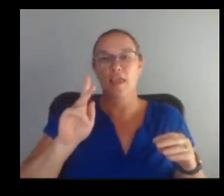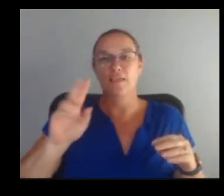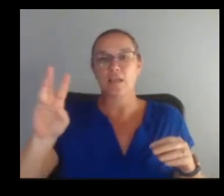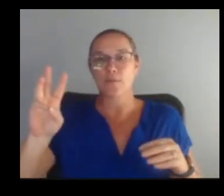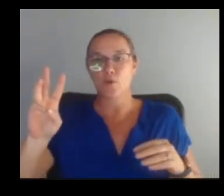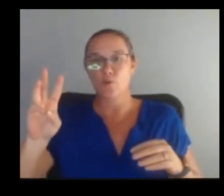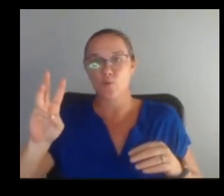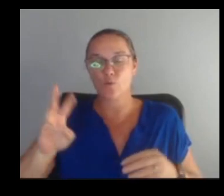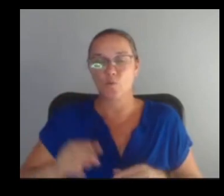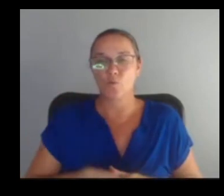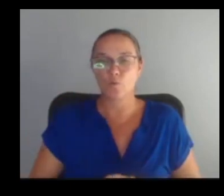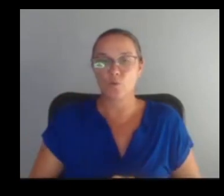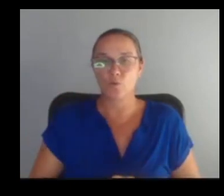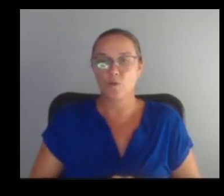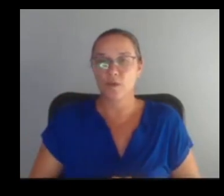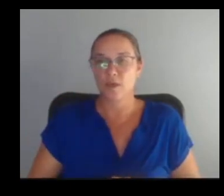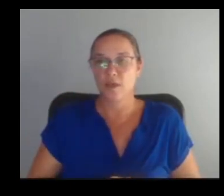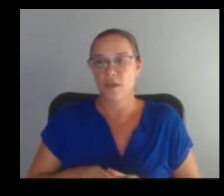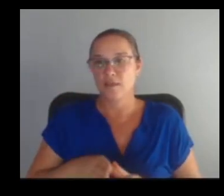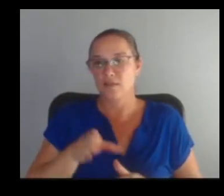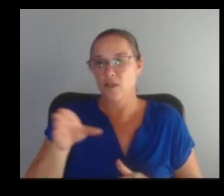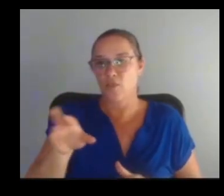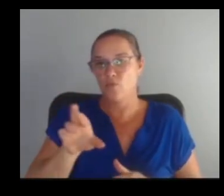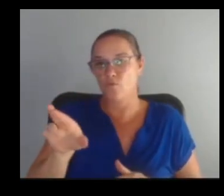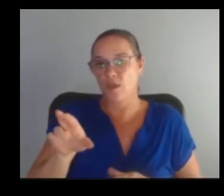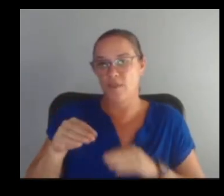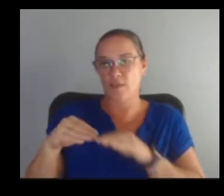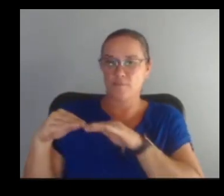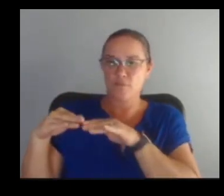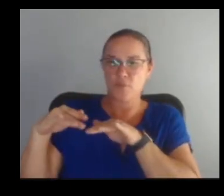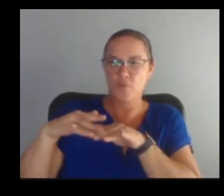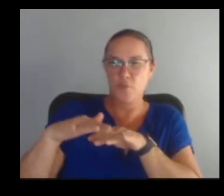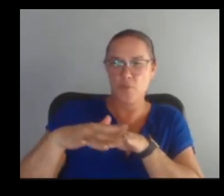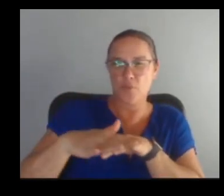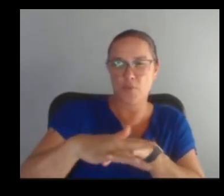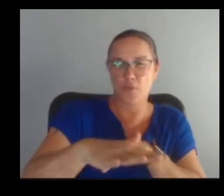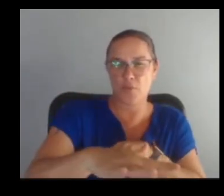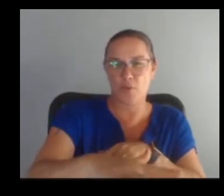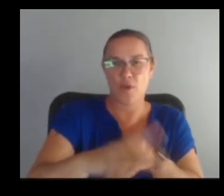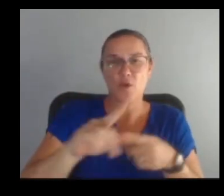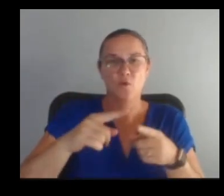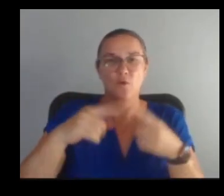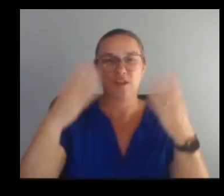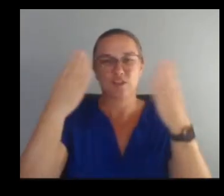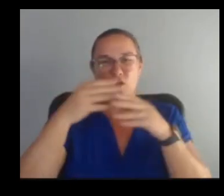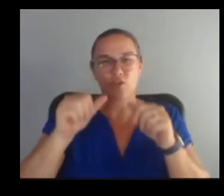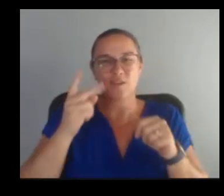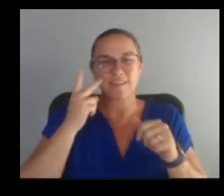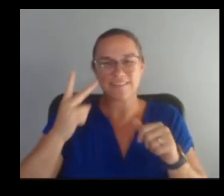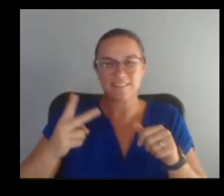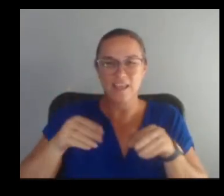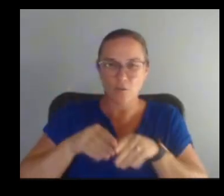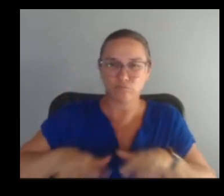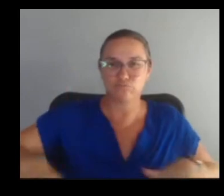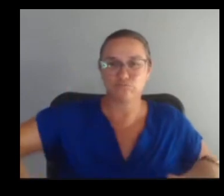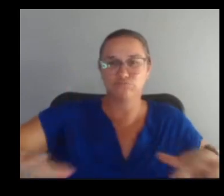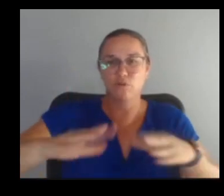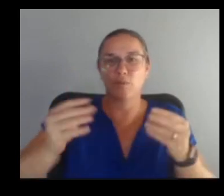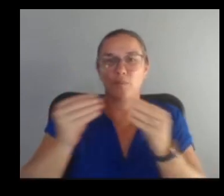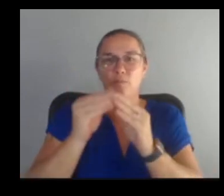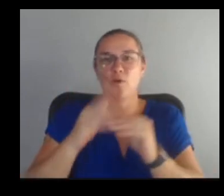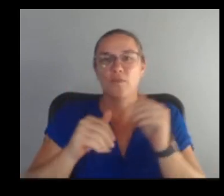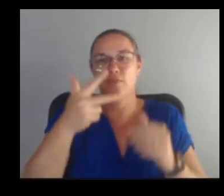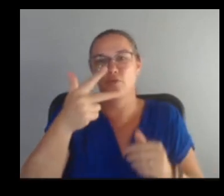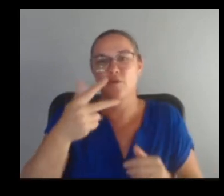on the right, lava flooding the crater floor, and once it gets dark, you can see the full extent of lava covering over 3/4 of the crater floor